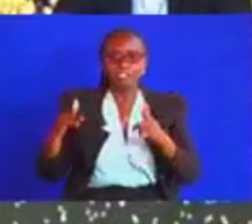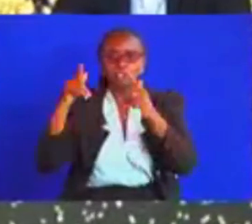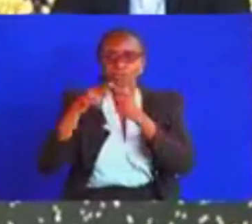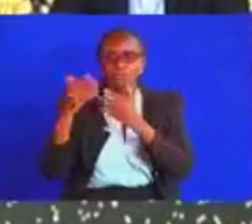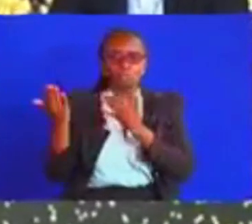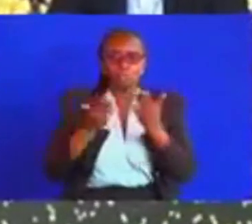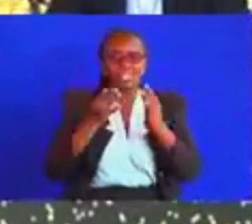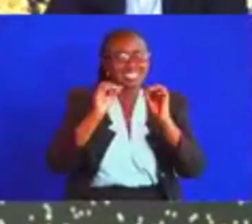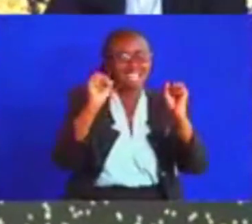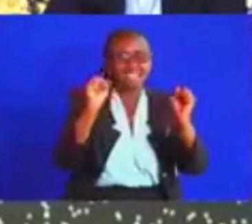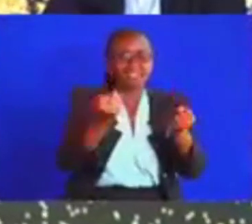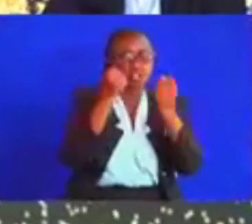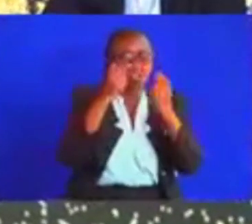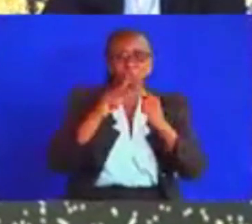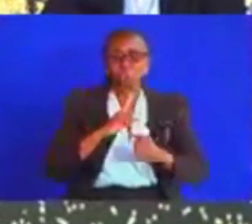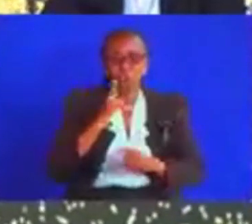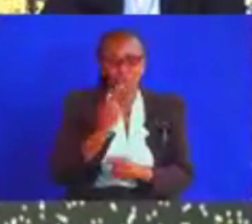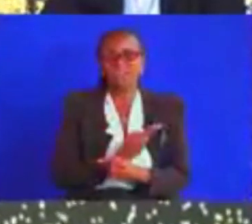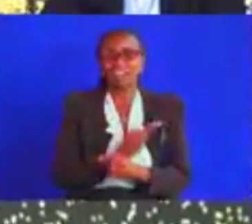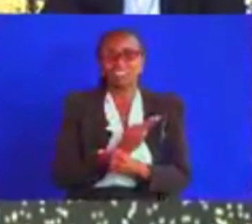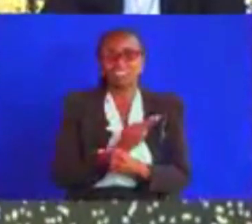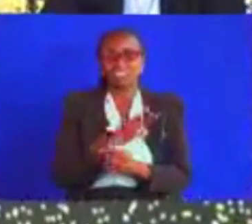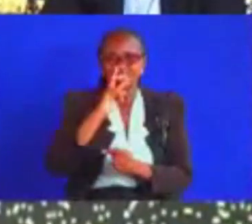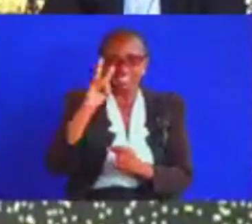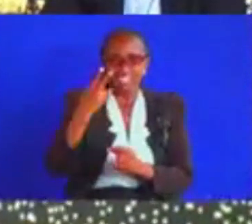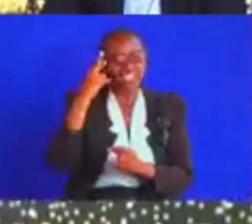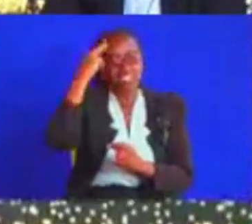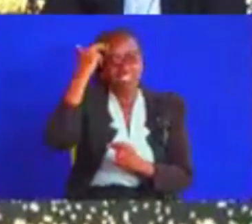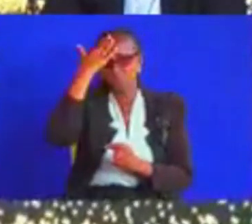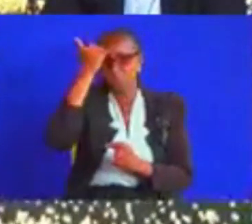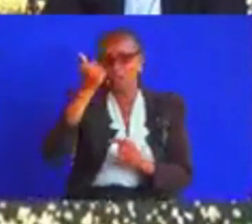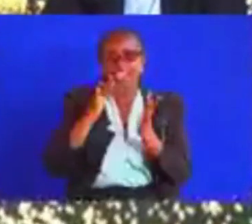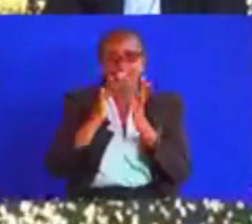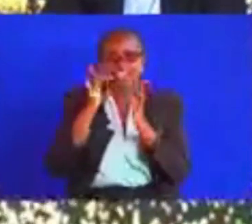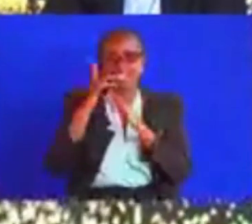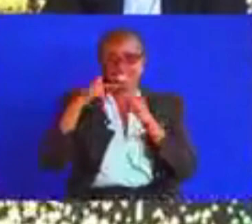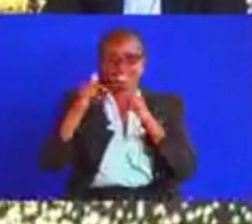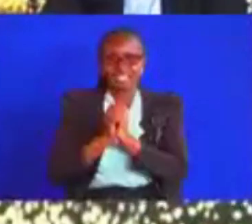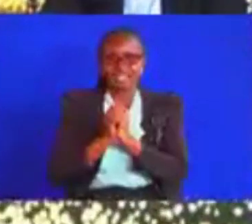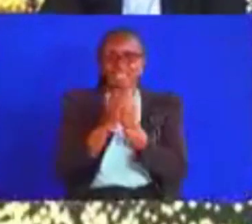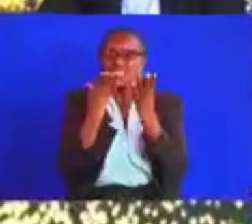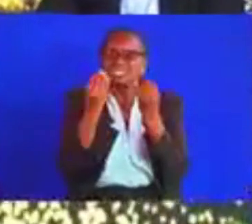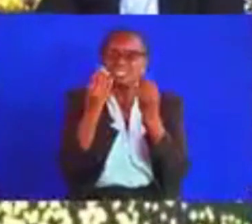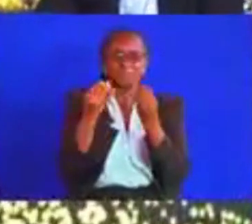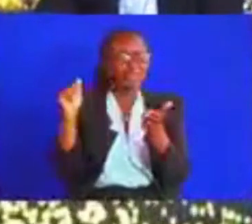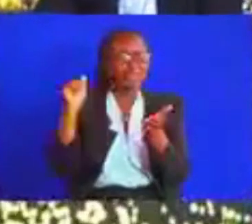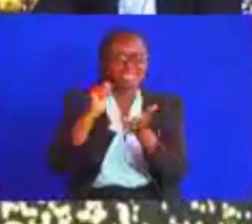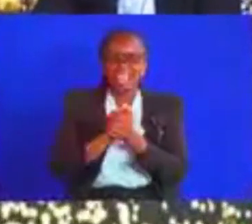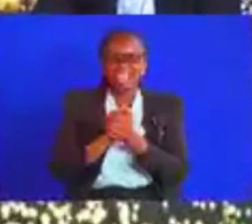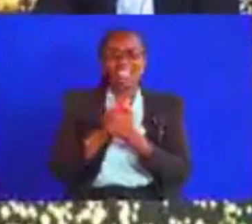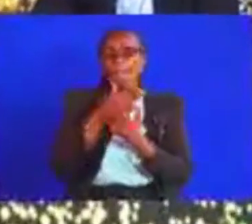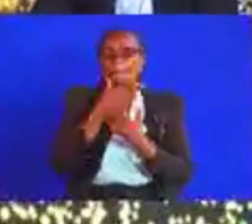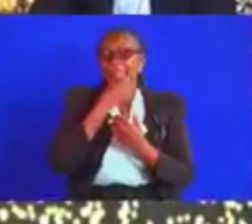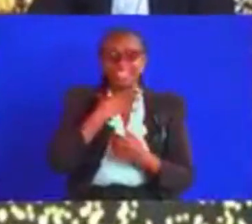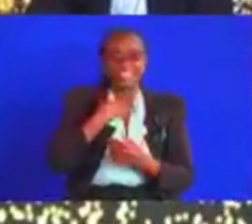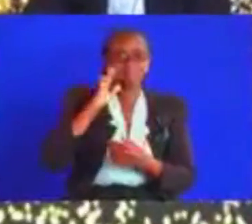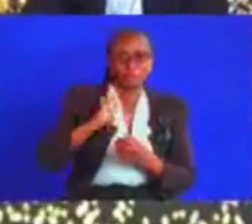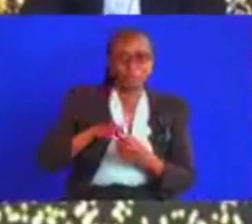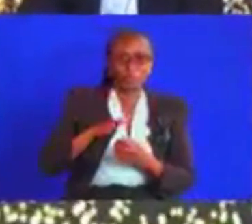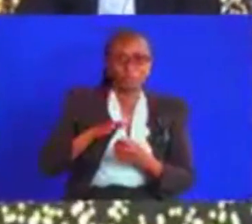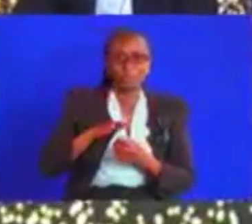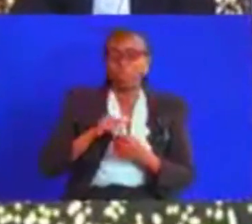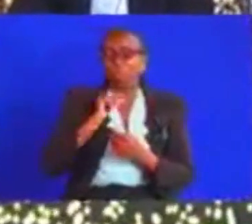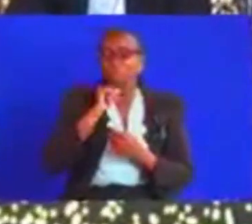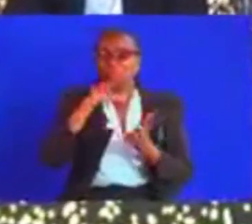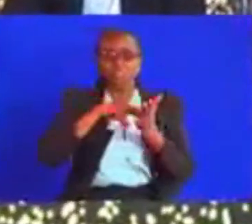redemption for us. That's what the Bible says. The second reason why Jesus came. As simple as this is, ladies and gentlemen, I do not